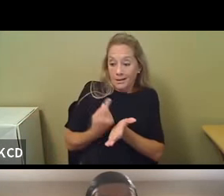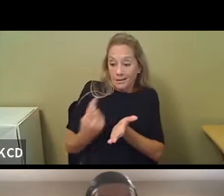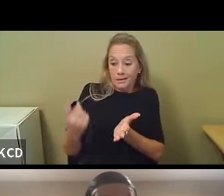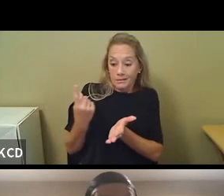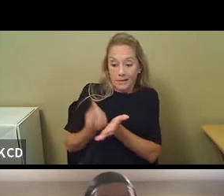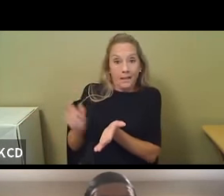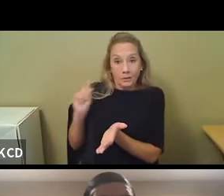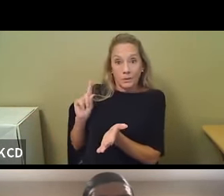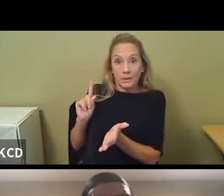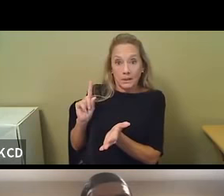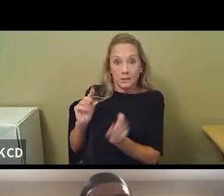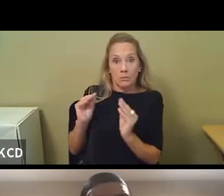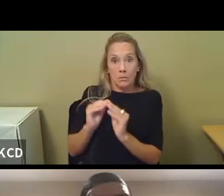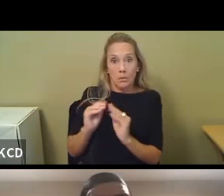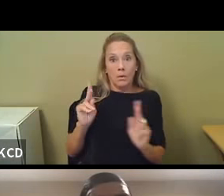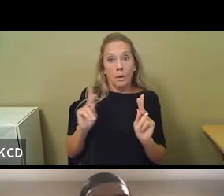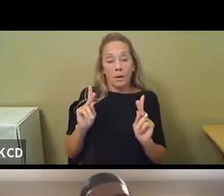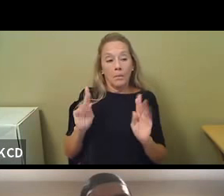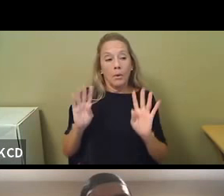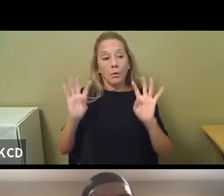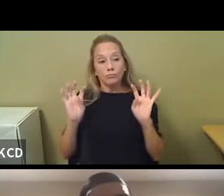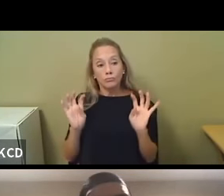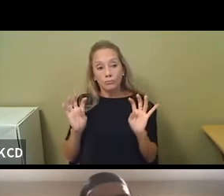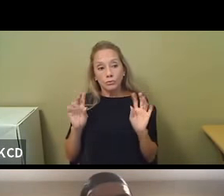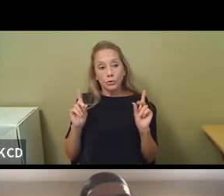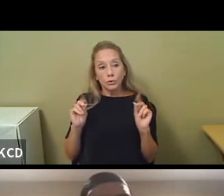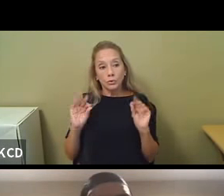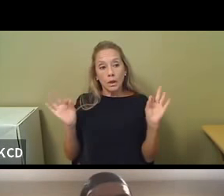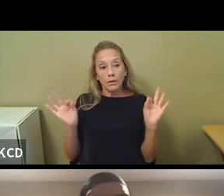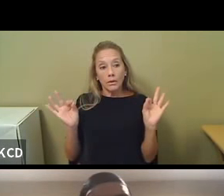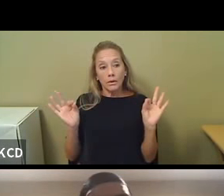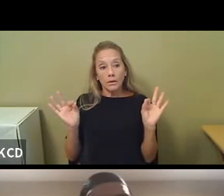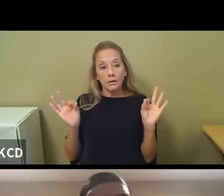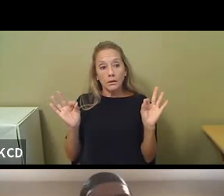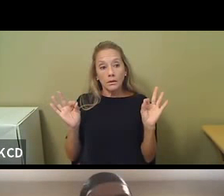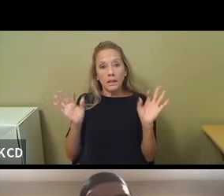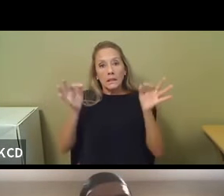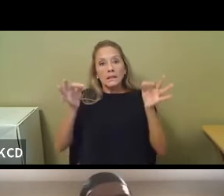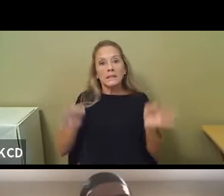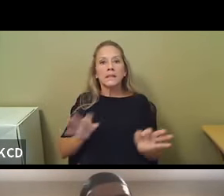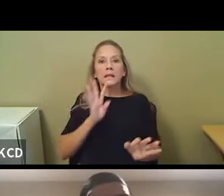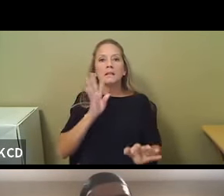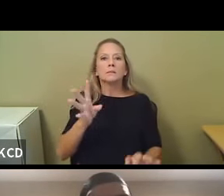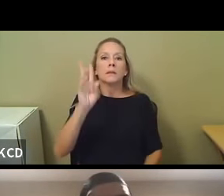were probably on the sidelines and then decided to speak up.